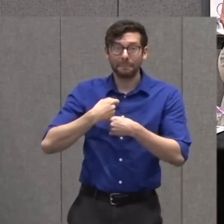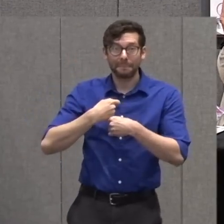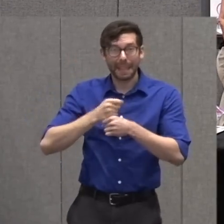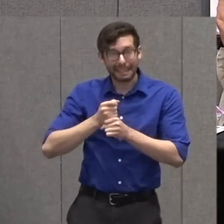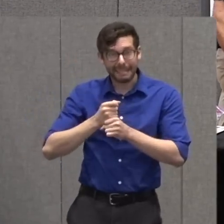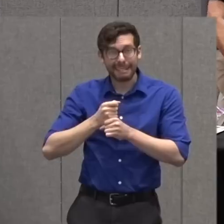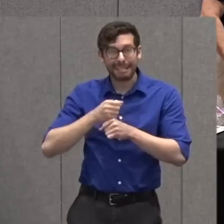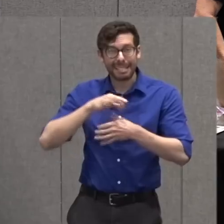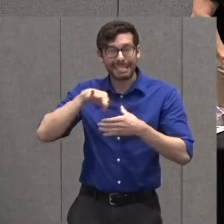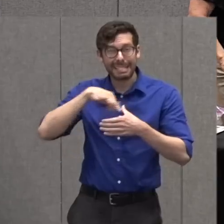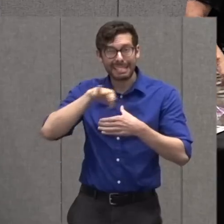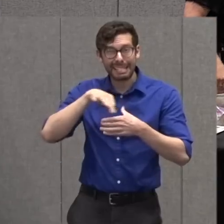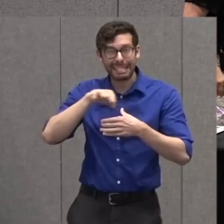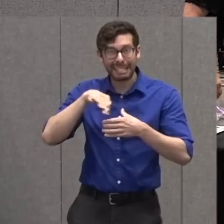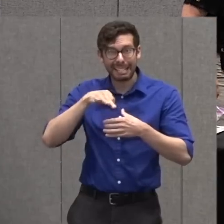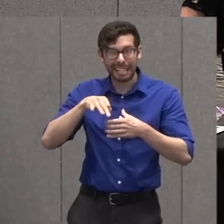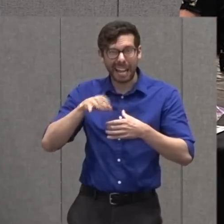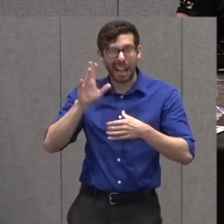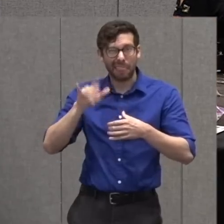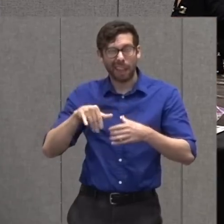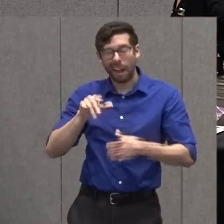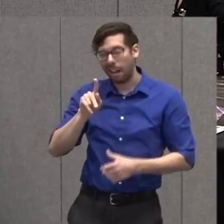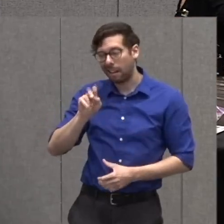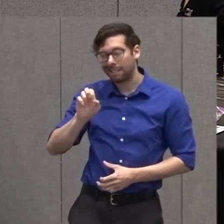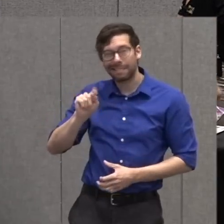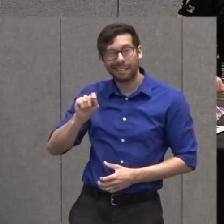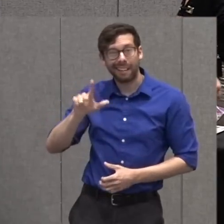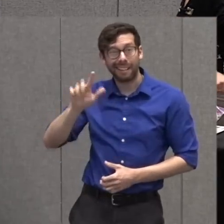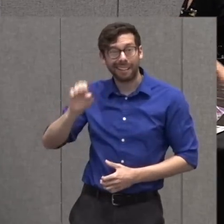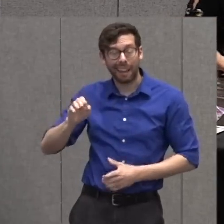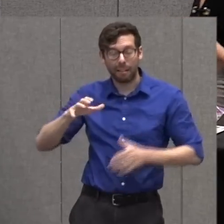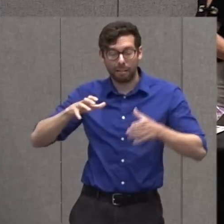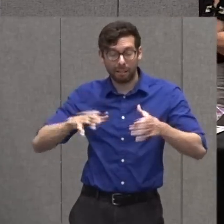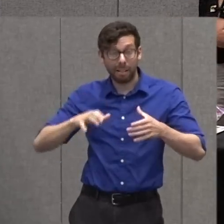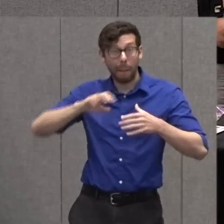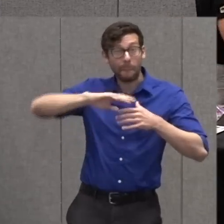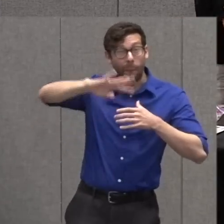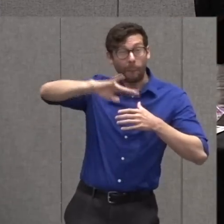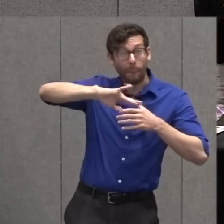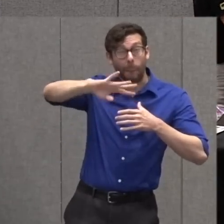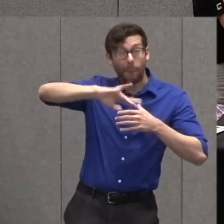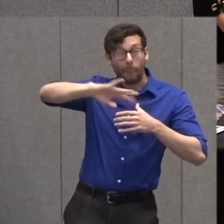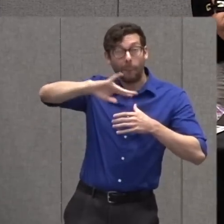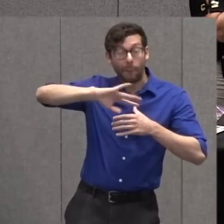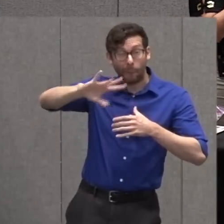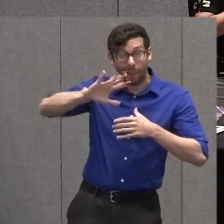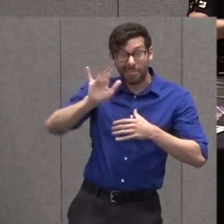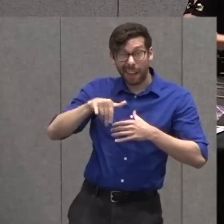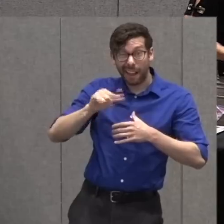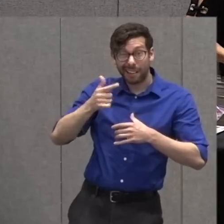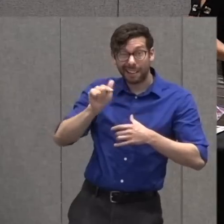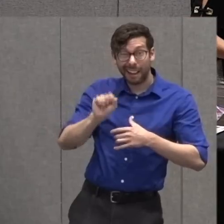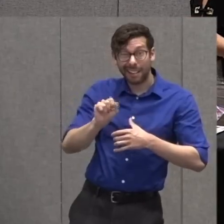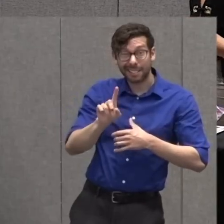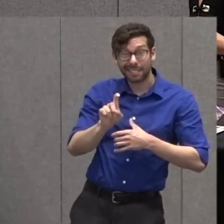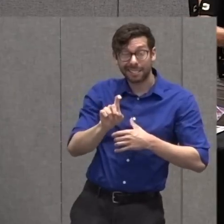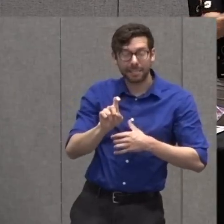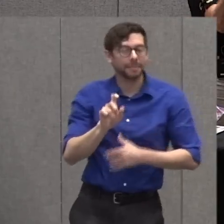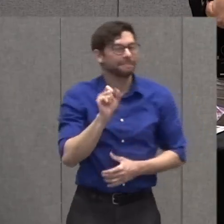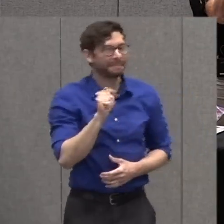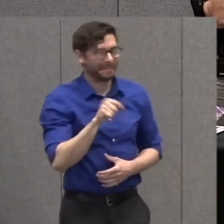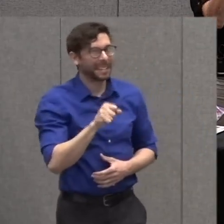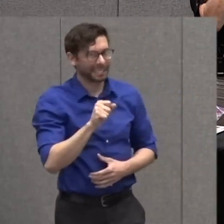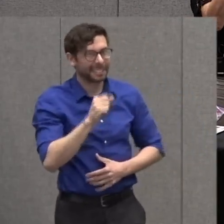steaming, is that considered Very a gas or a liquid? I believe that's It's a considered a gas. Yes. It's the water vapor. Vapor. Think